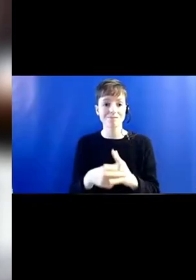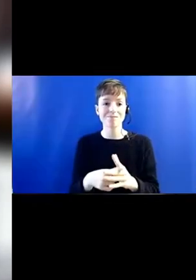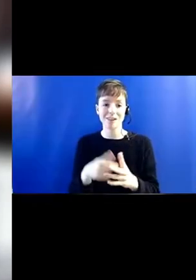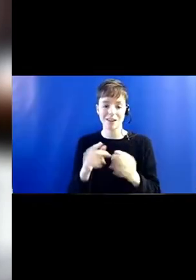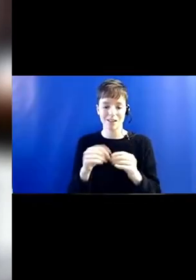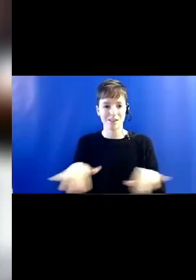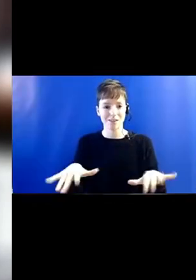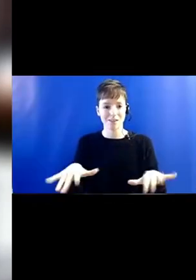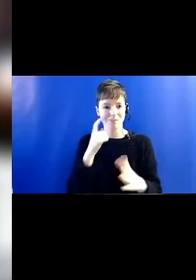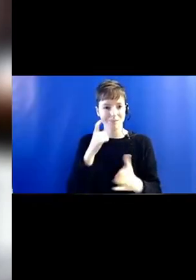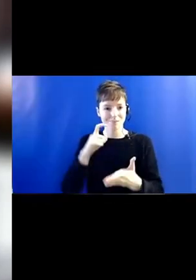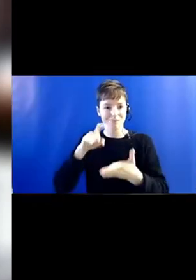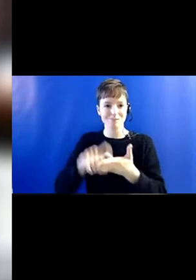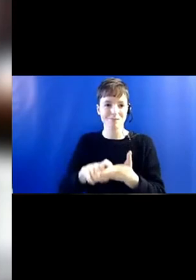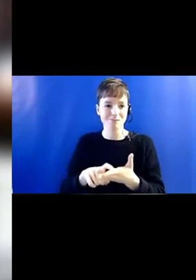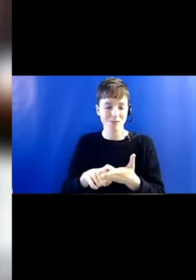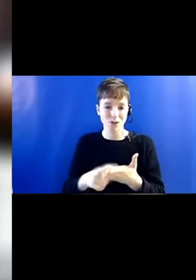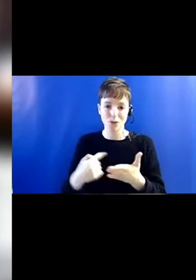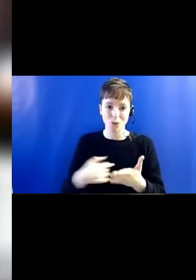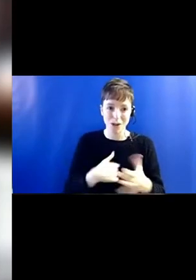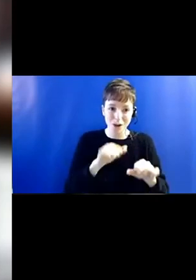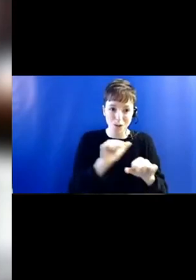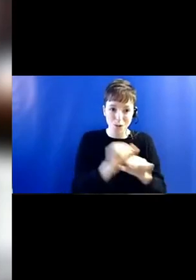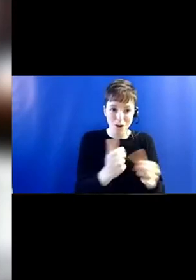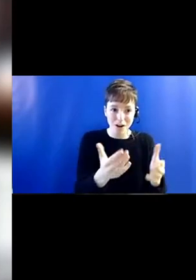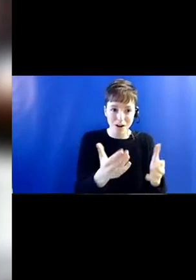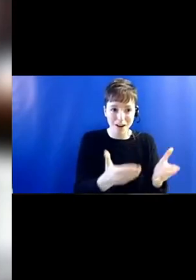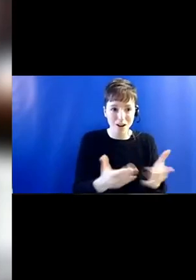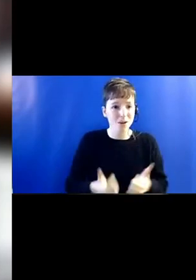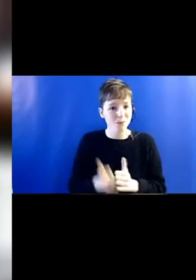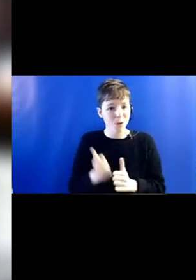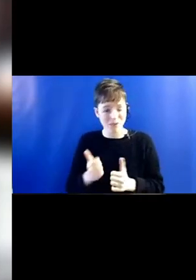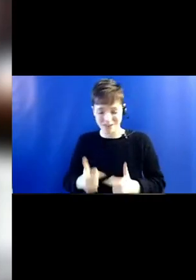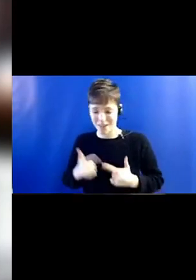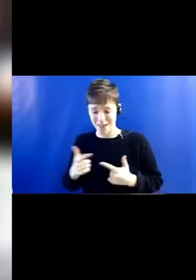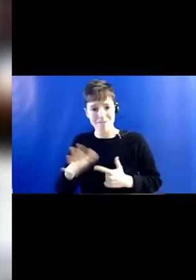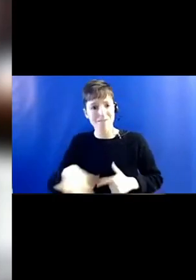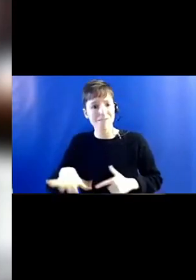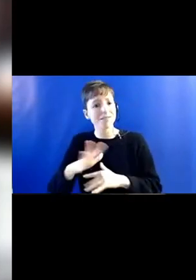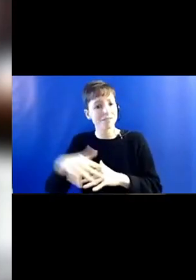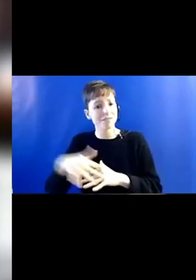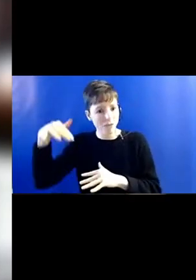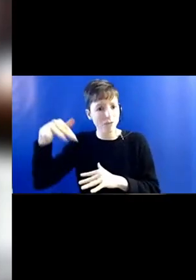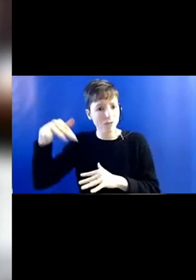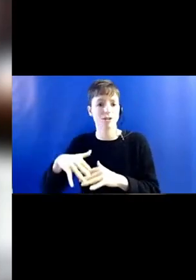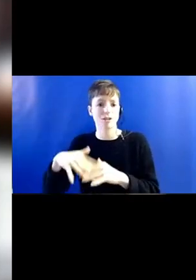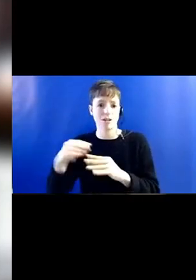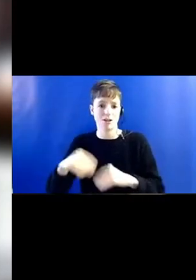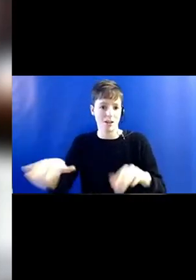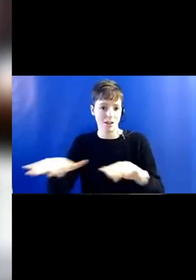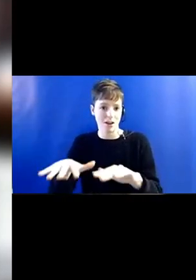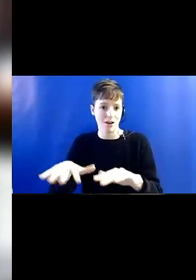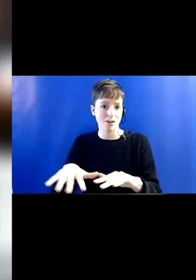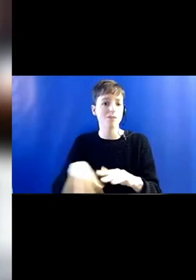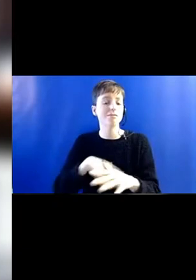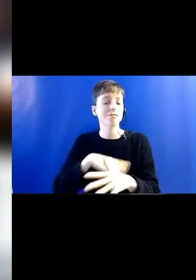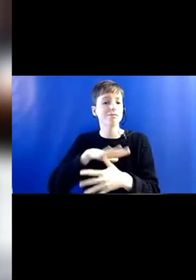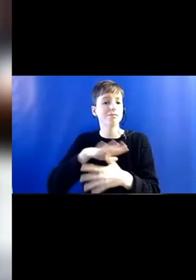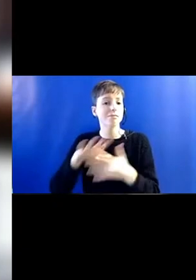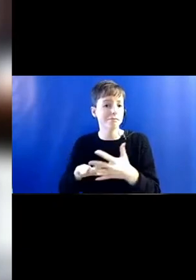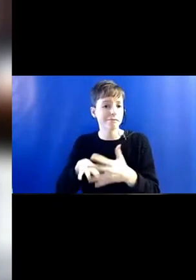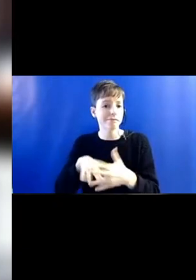most of us live on First Nations lands, including Musqueam, Stalo, Tsleil-Waututh, Squamish, and Sauk's